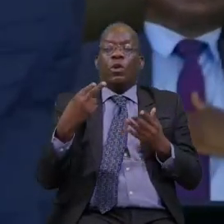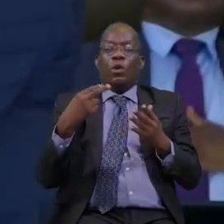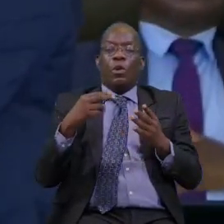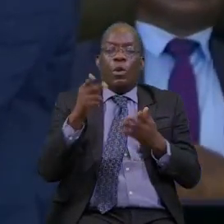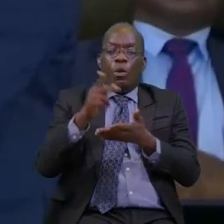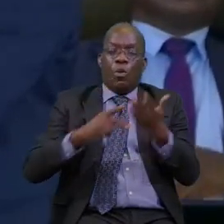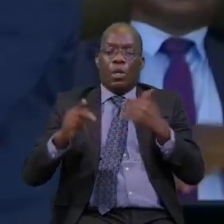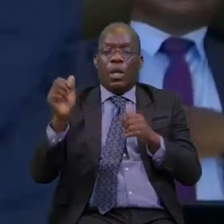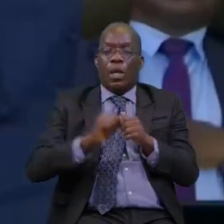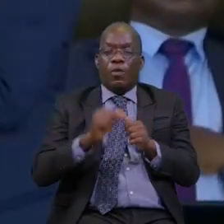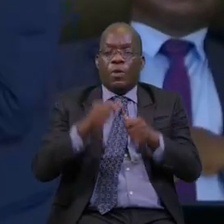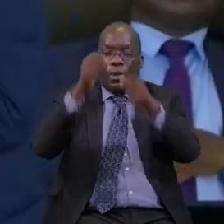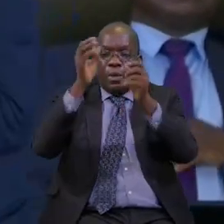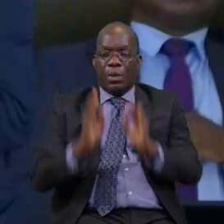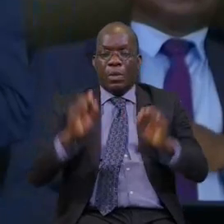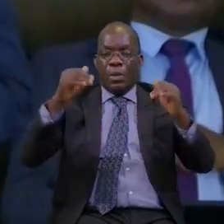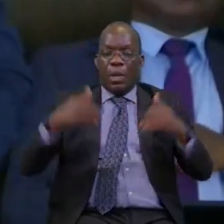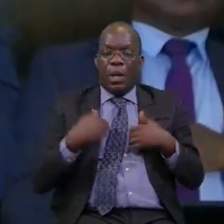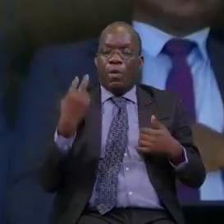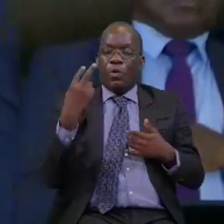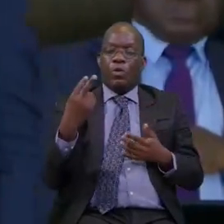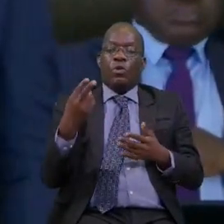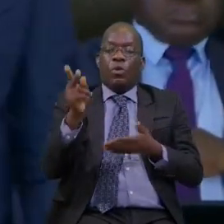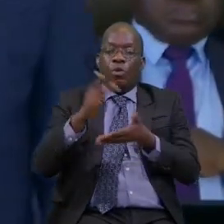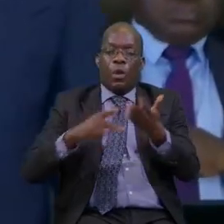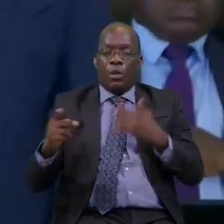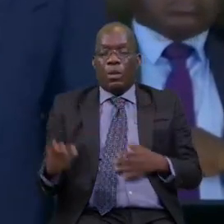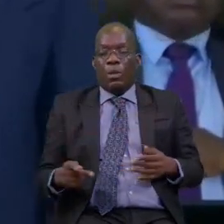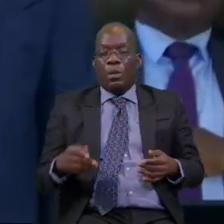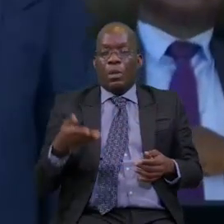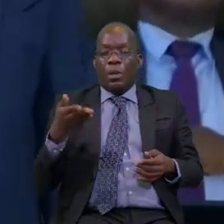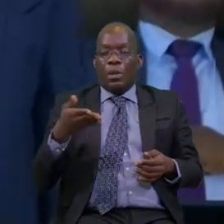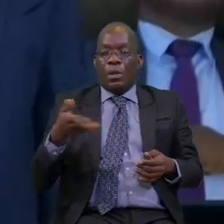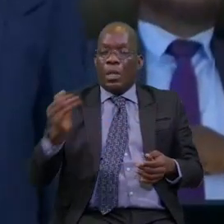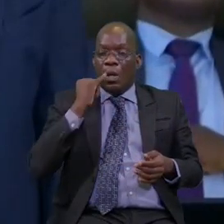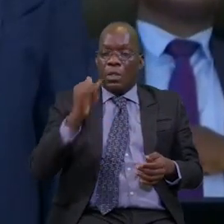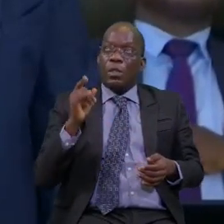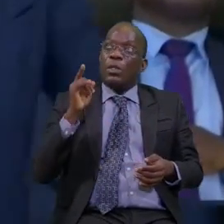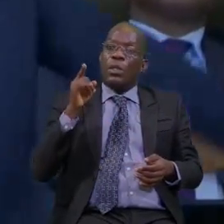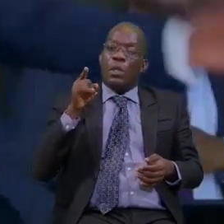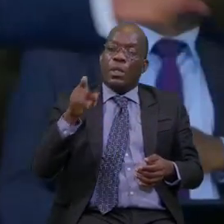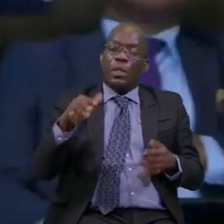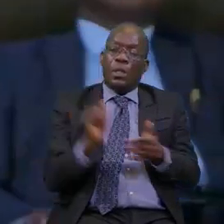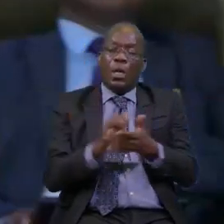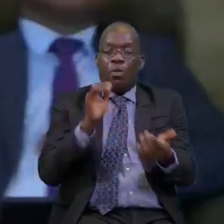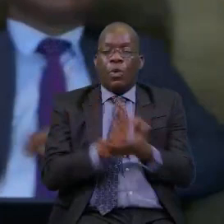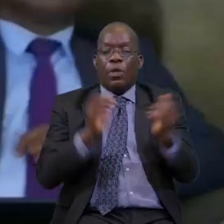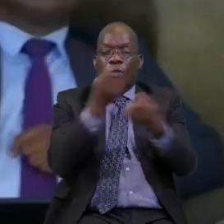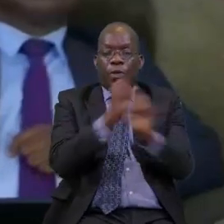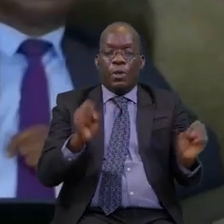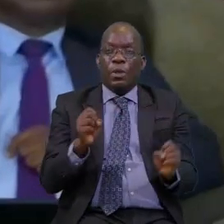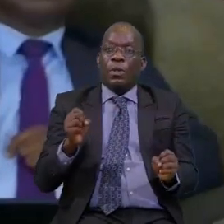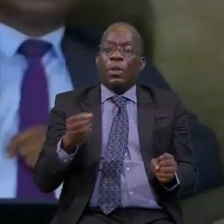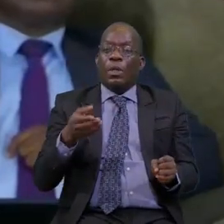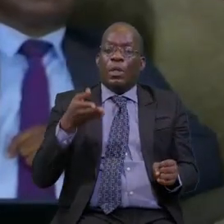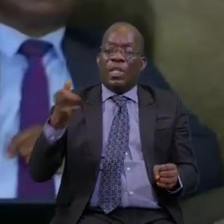decision has two sides. There is he that believeth, saved. There is he